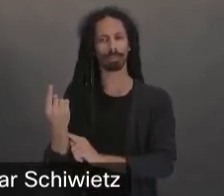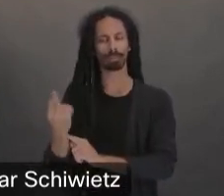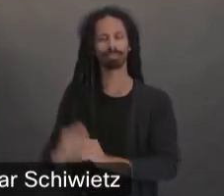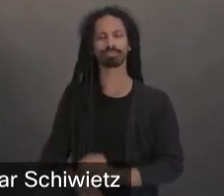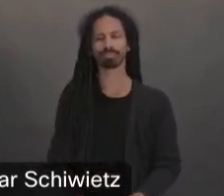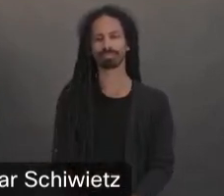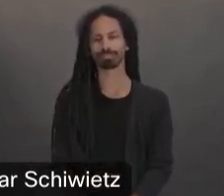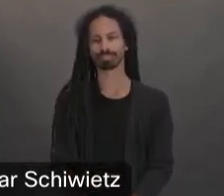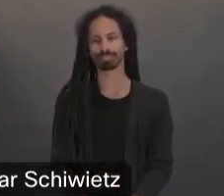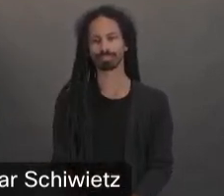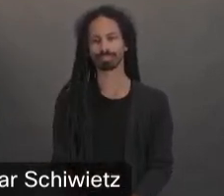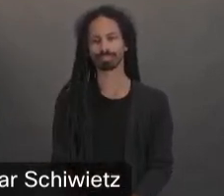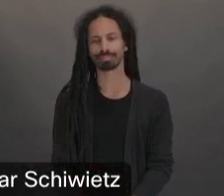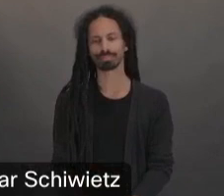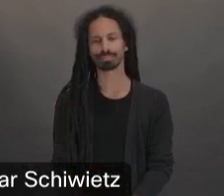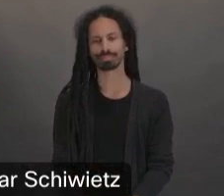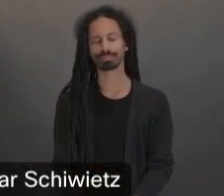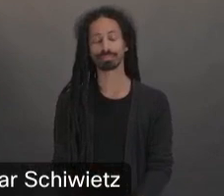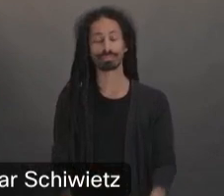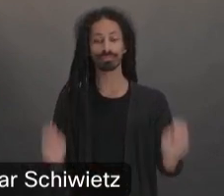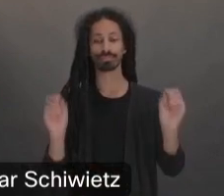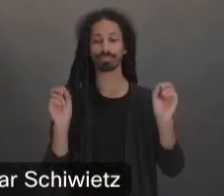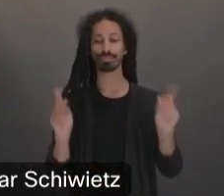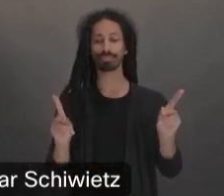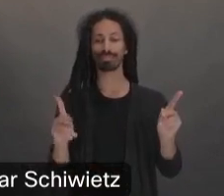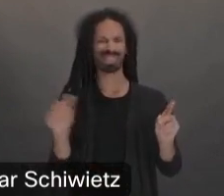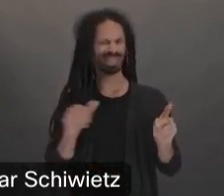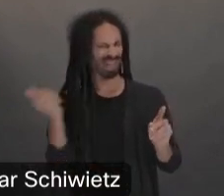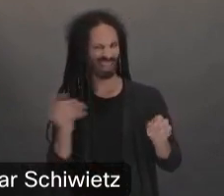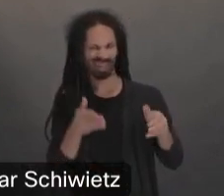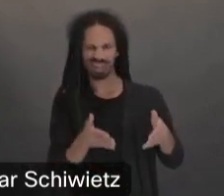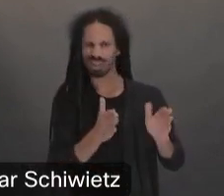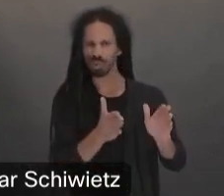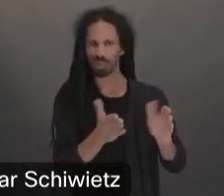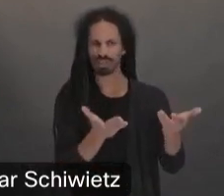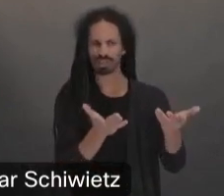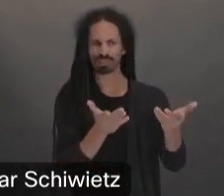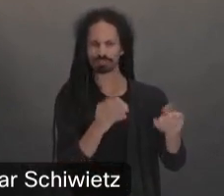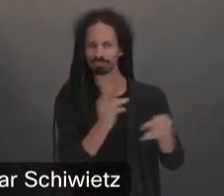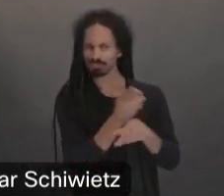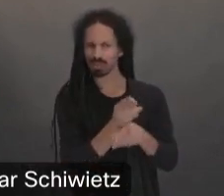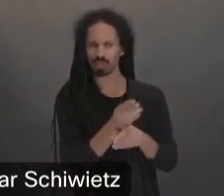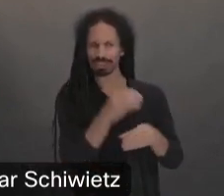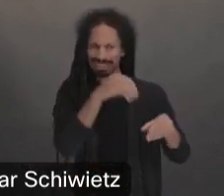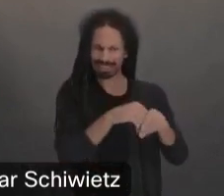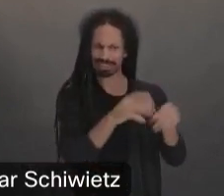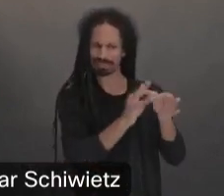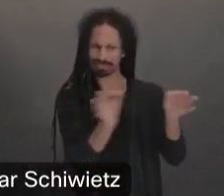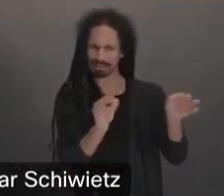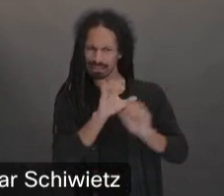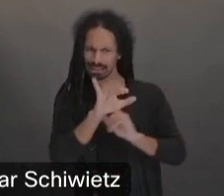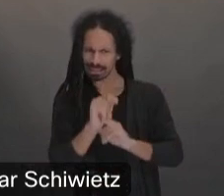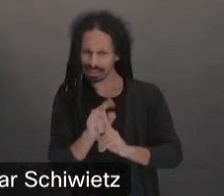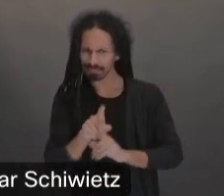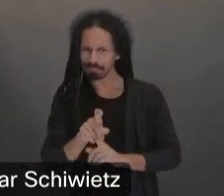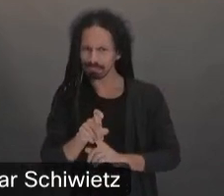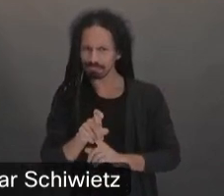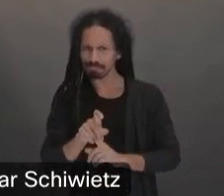Okay. Is there another way to cite in text? So you might have heard me use the